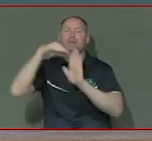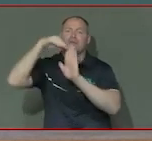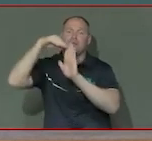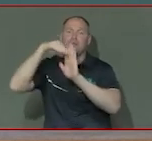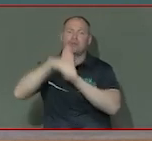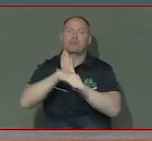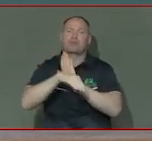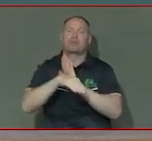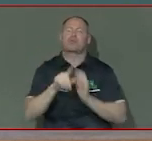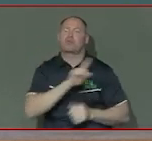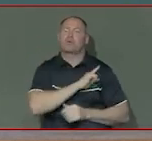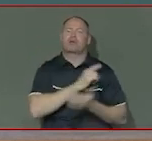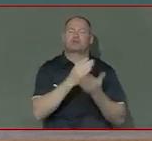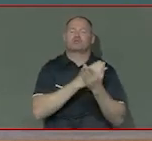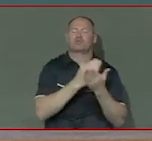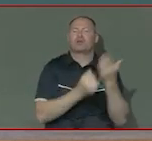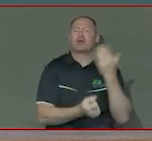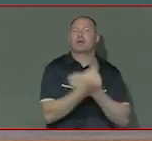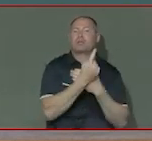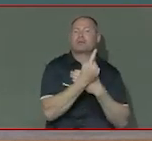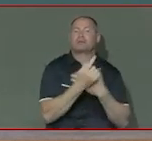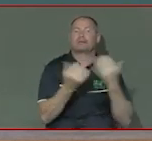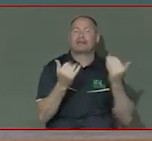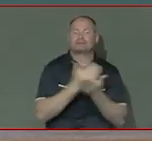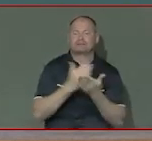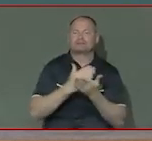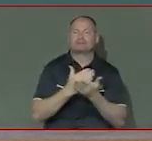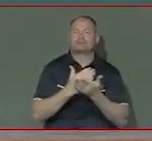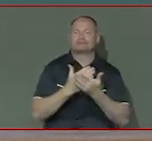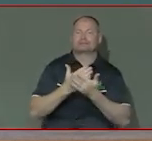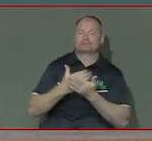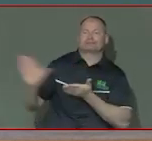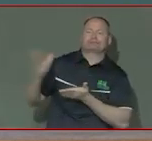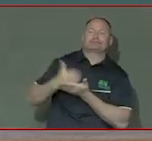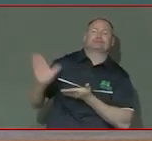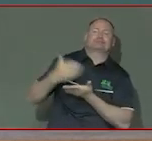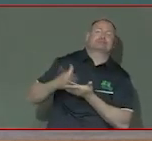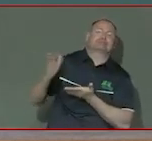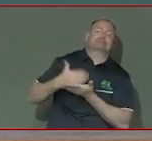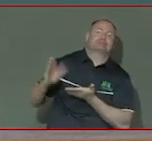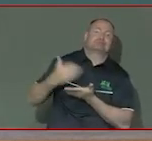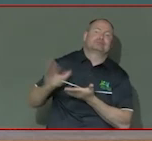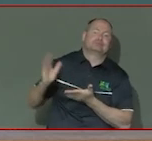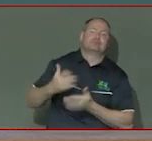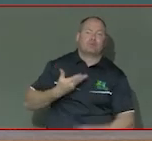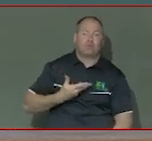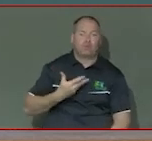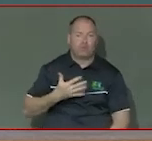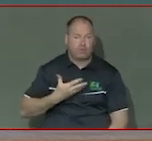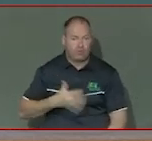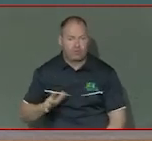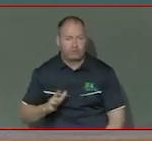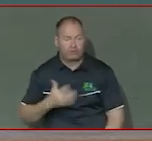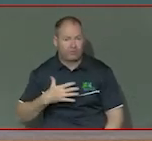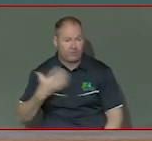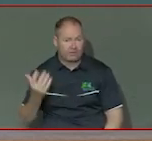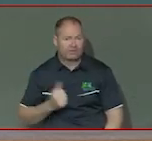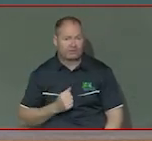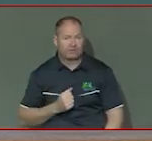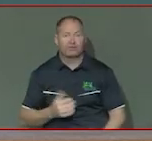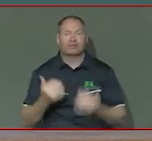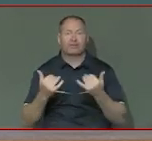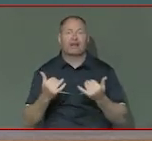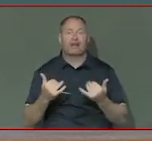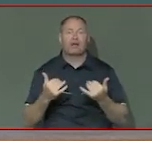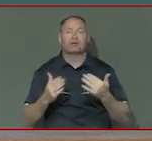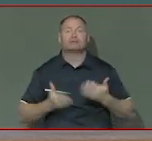to the shareholders? They want to get rid of their shares. And if they want to get rid of their shares, the price, the demand, the